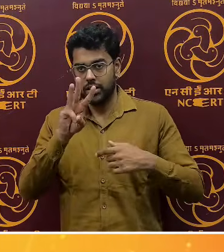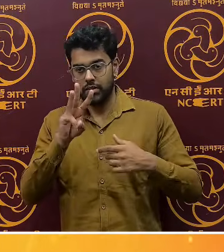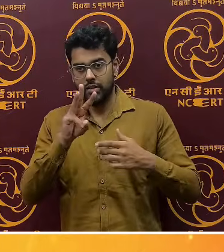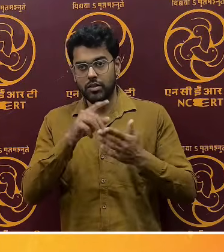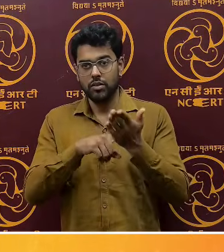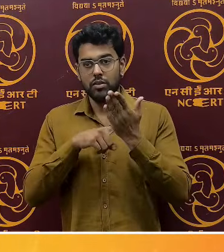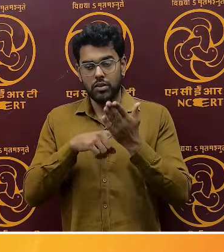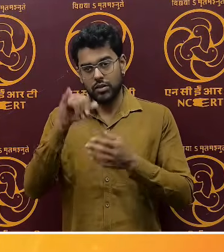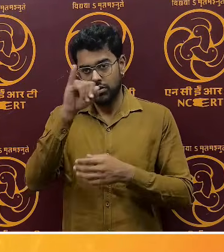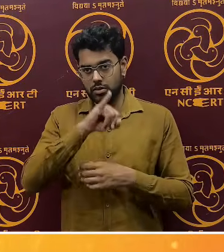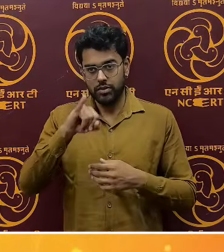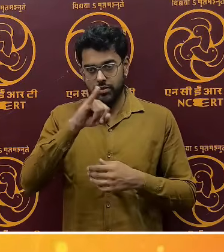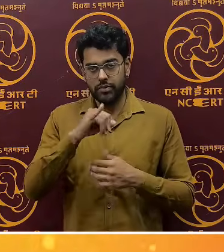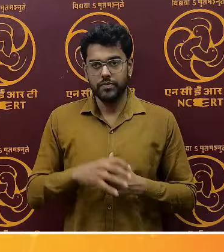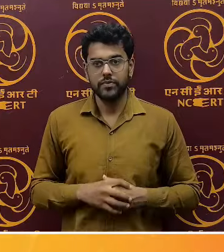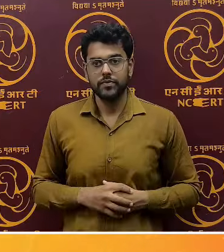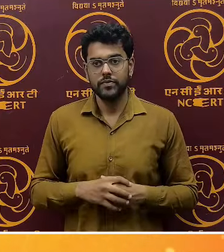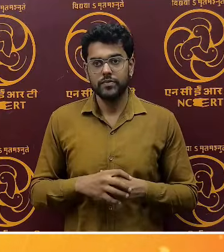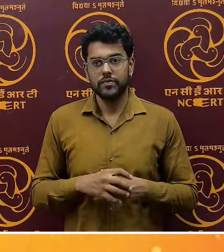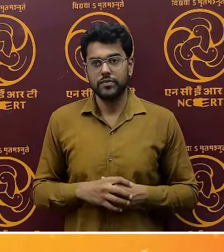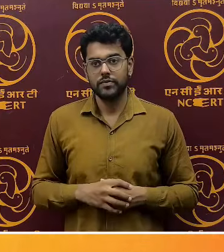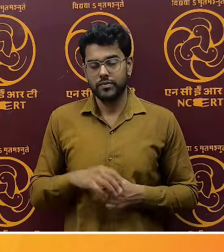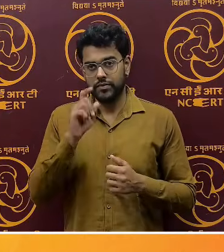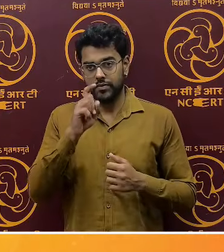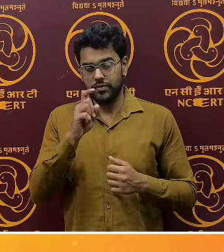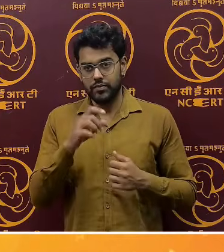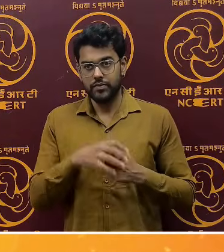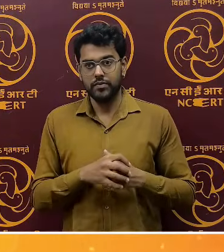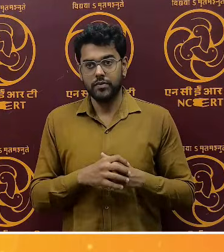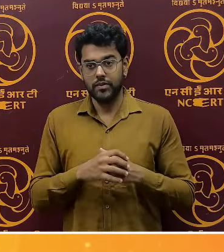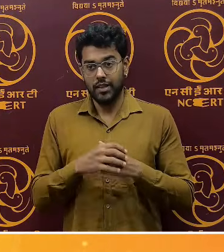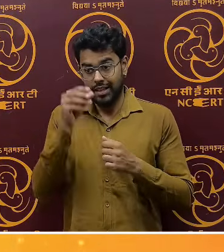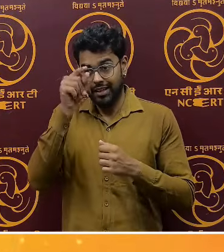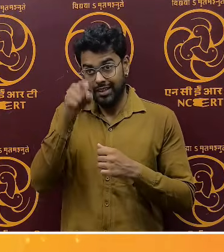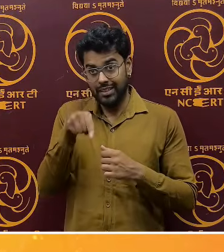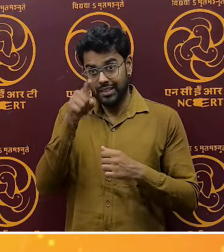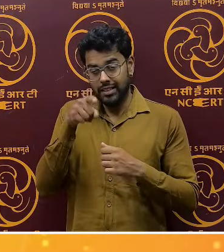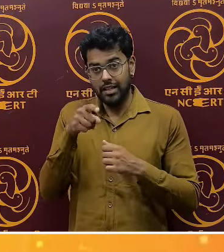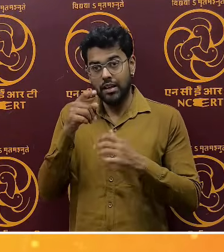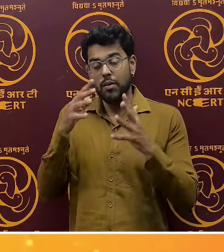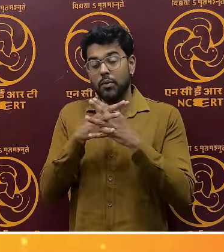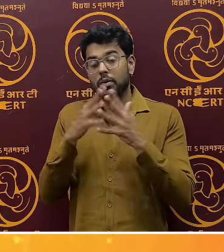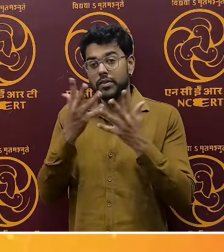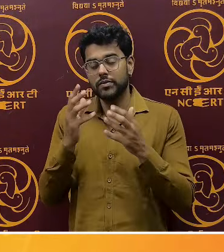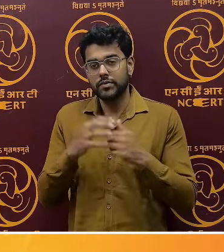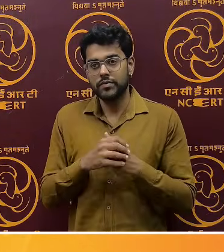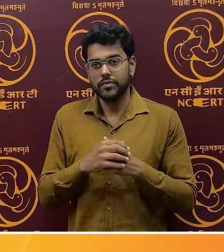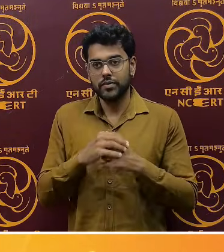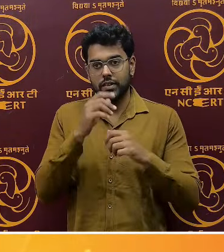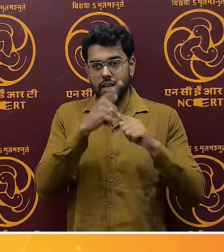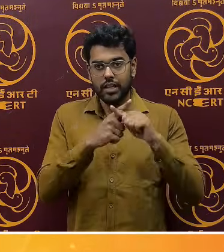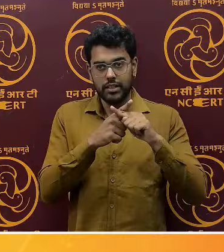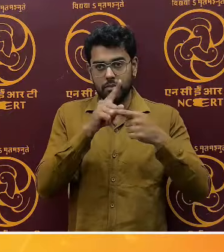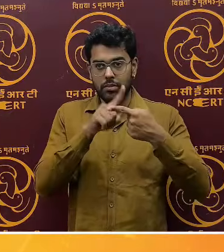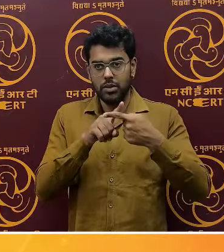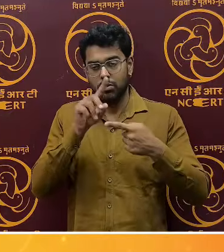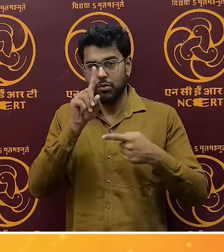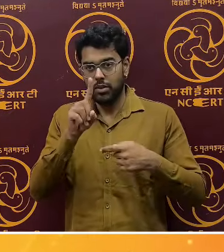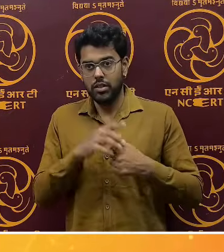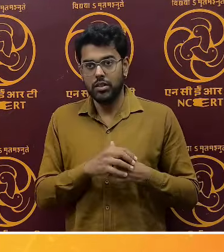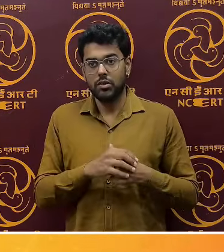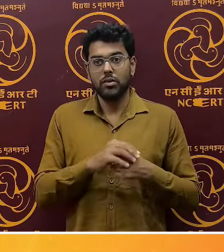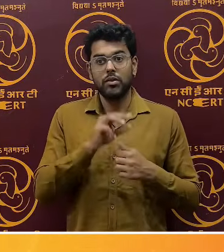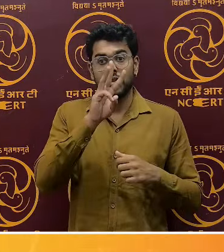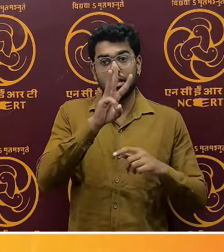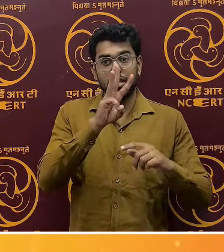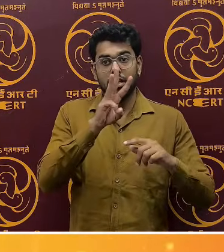be 6. Enter breadth of the rectangle, x plus 1, but x is 3, so it will be 3 plus 1,